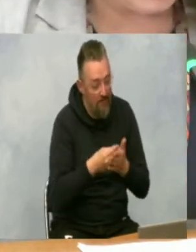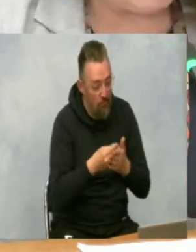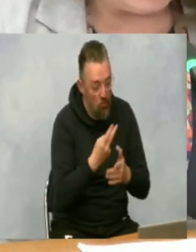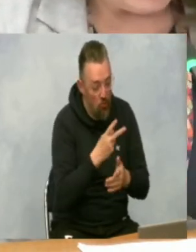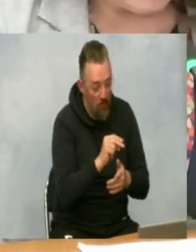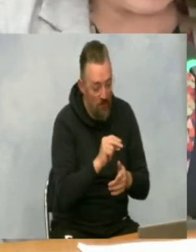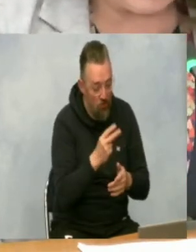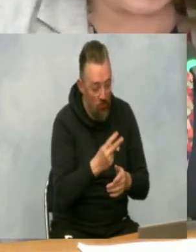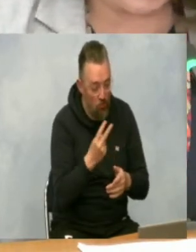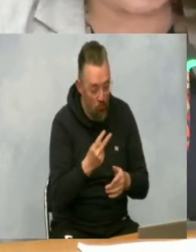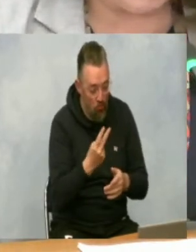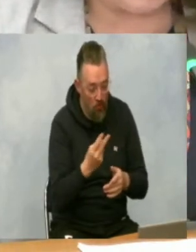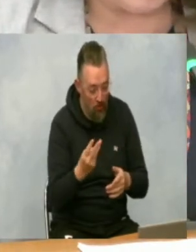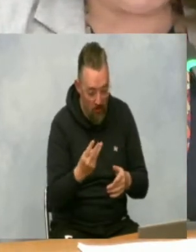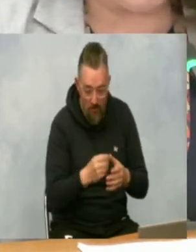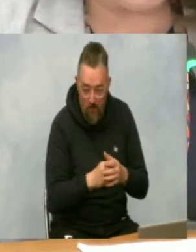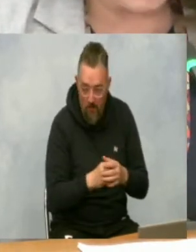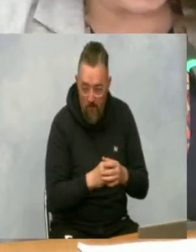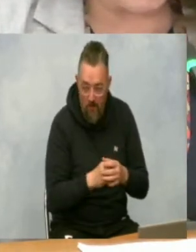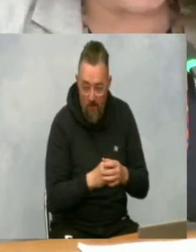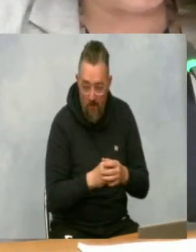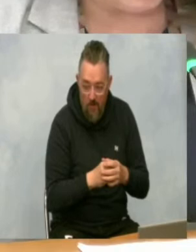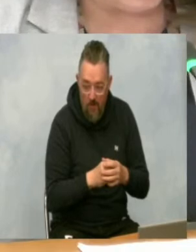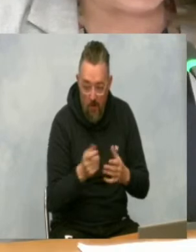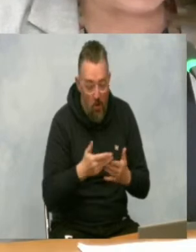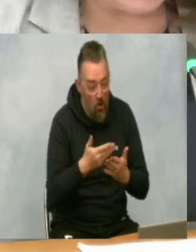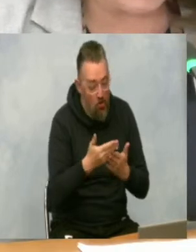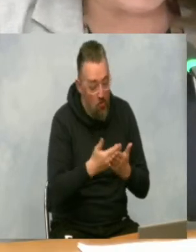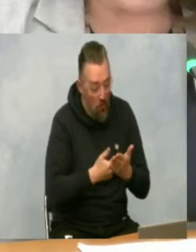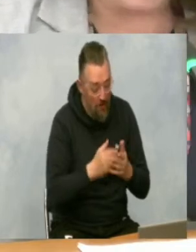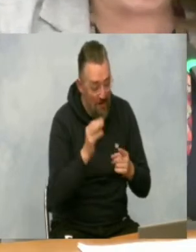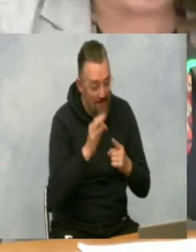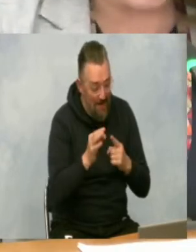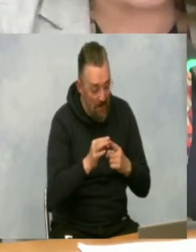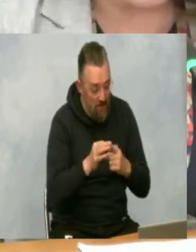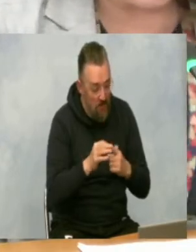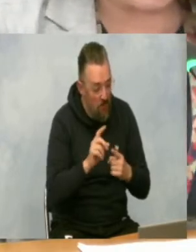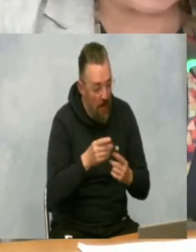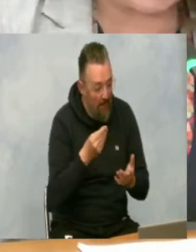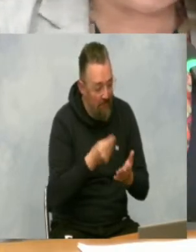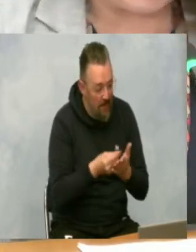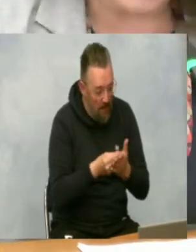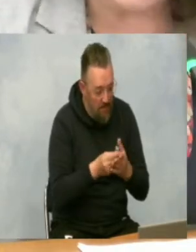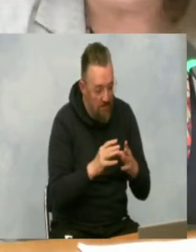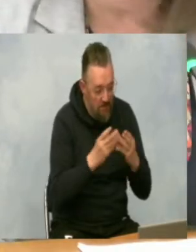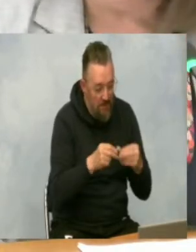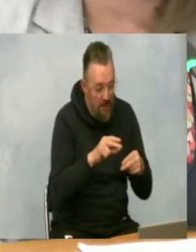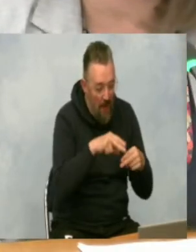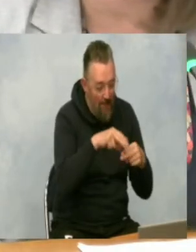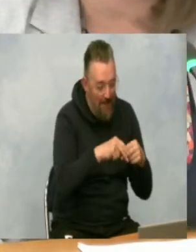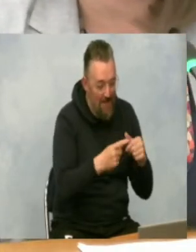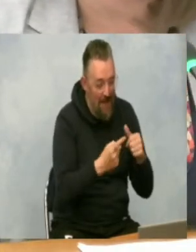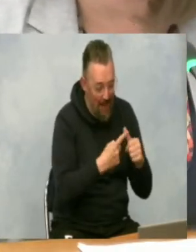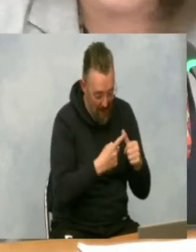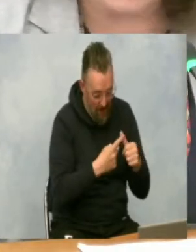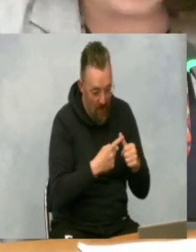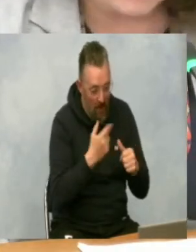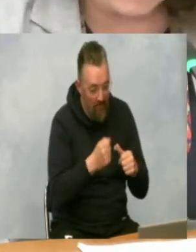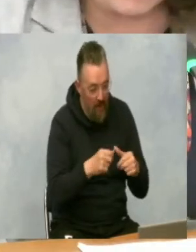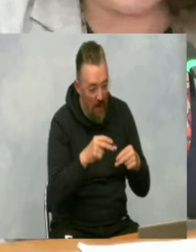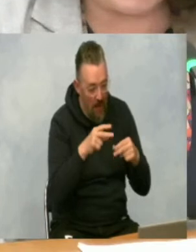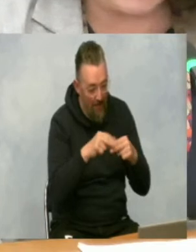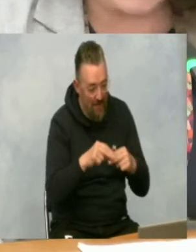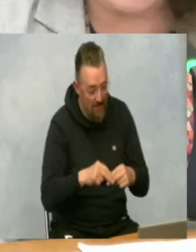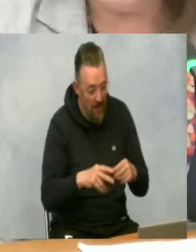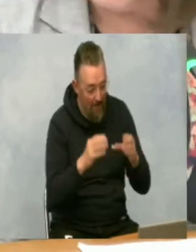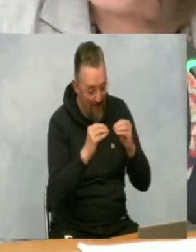22-23. The report the report details the financial position in Appendix A, and there's also Appendices